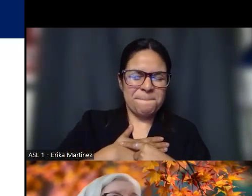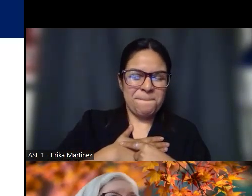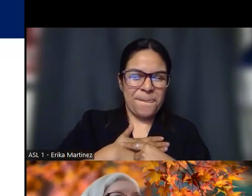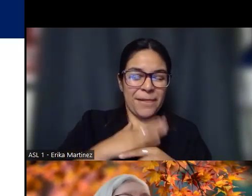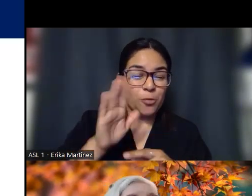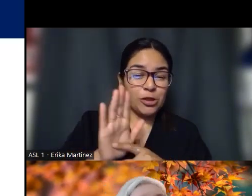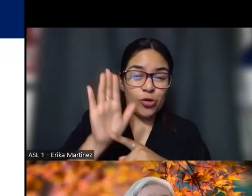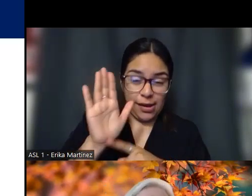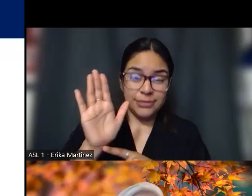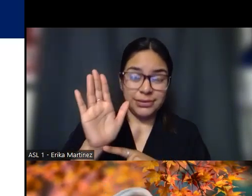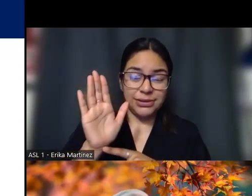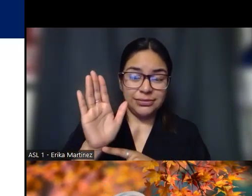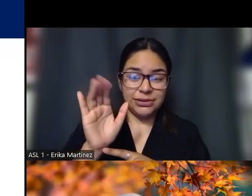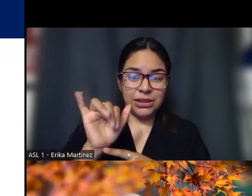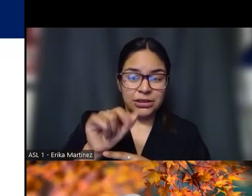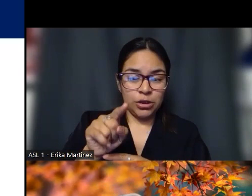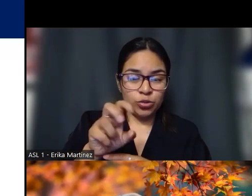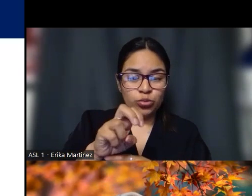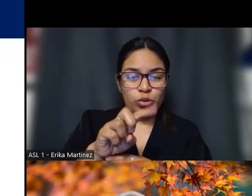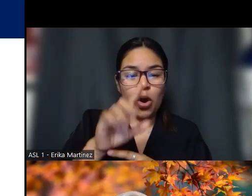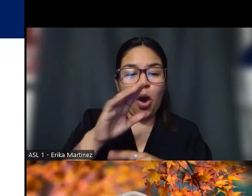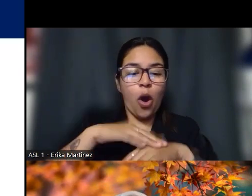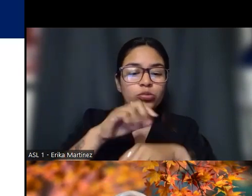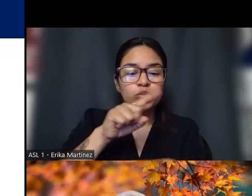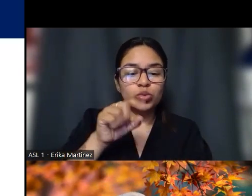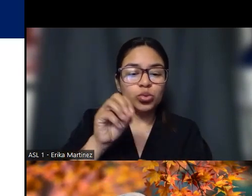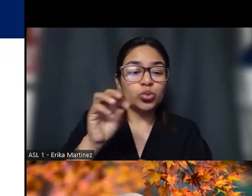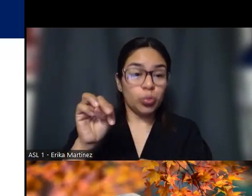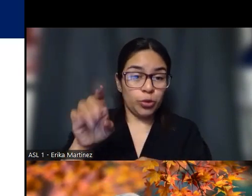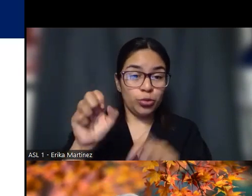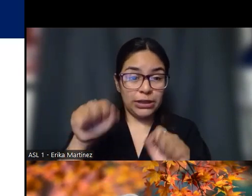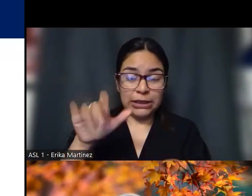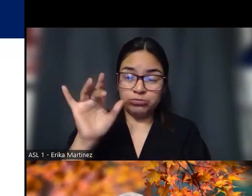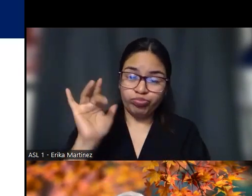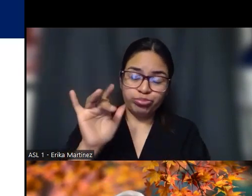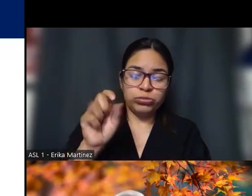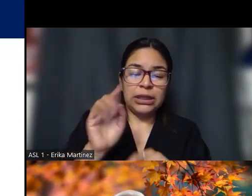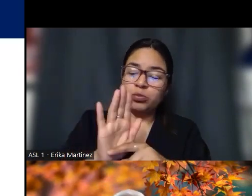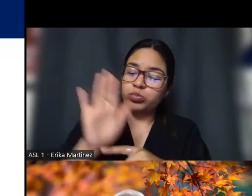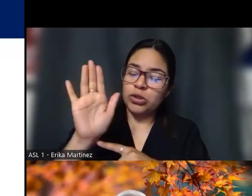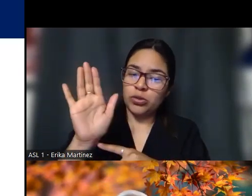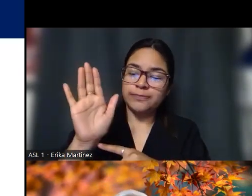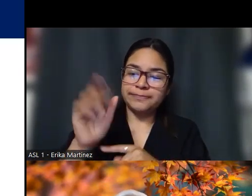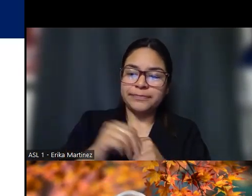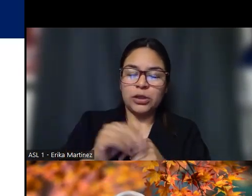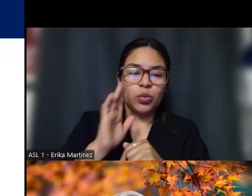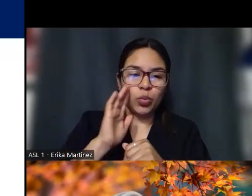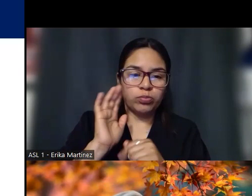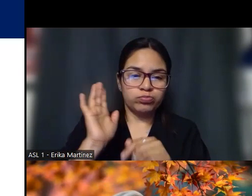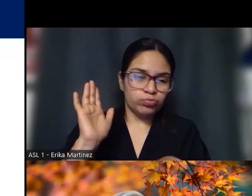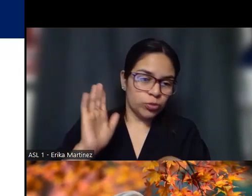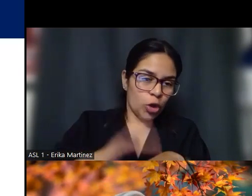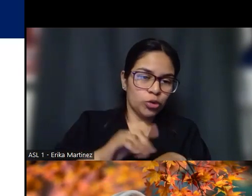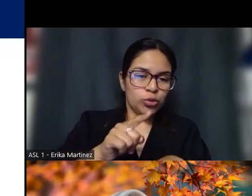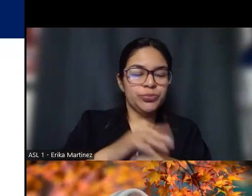raise your hand using the Zoom webinar functions. You can raise your hand and then we will call on you and unmute your